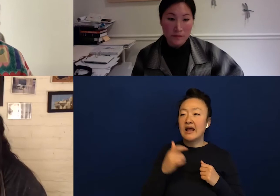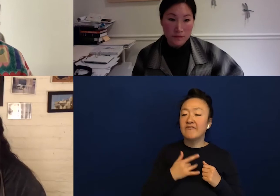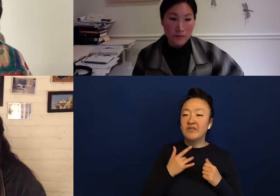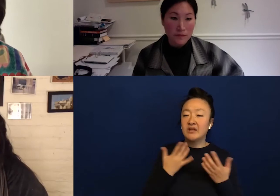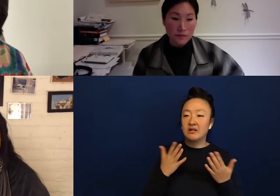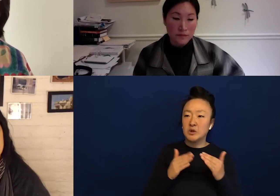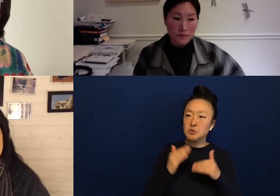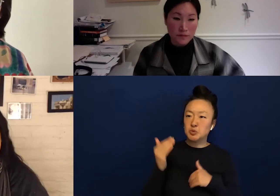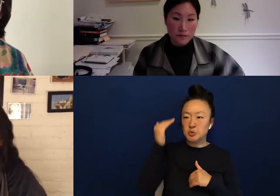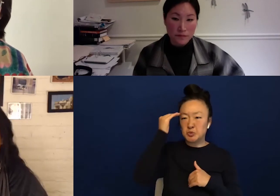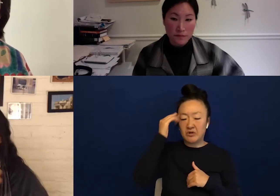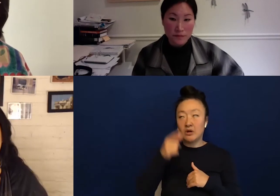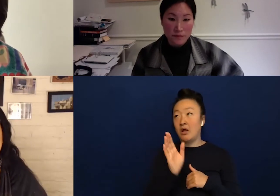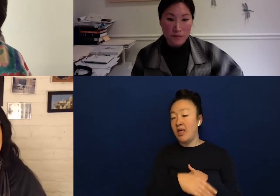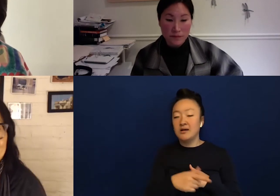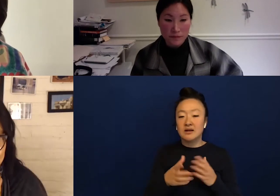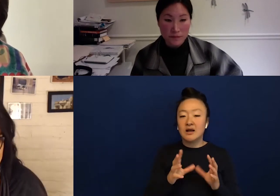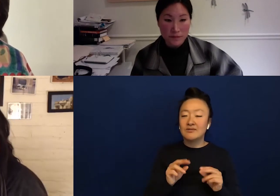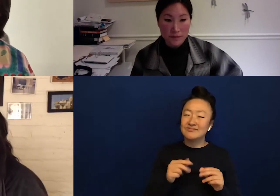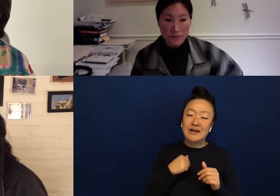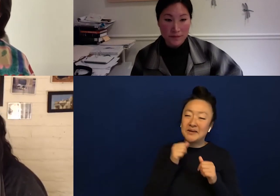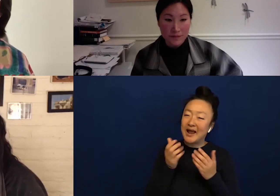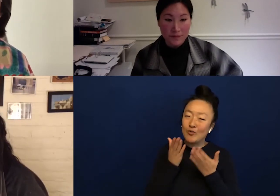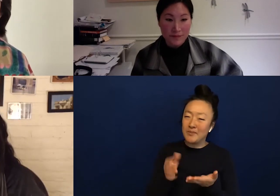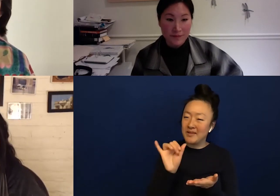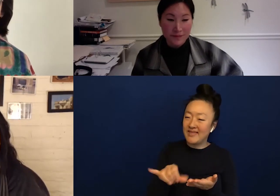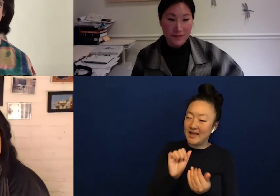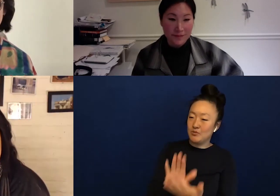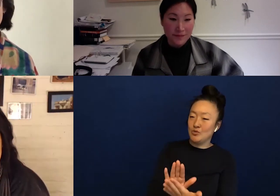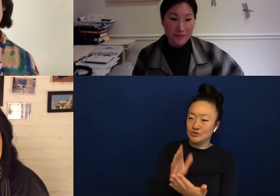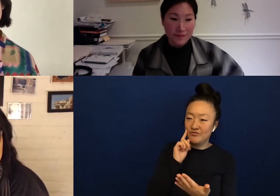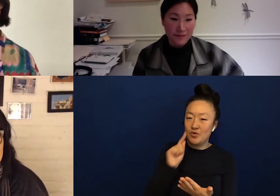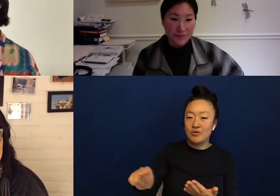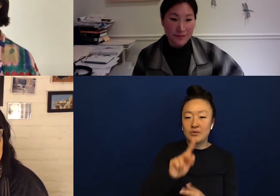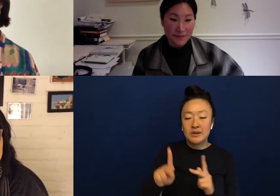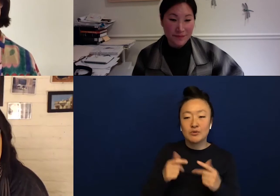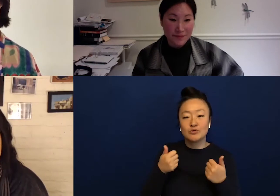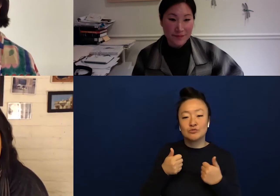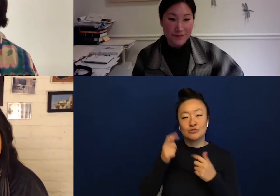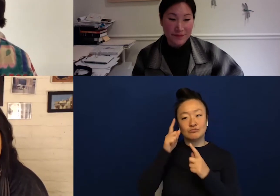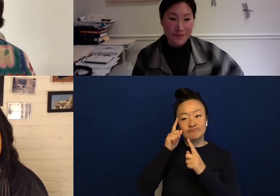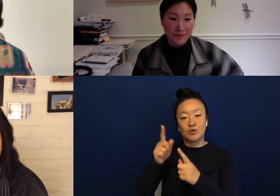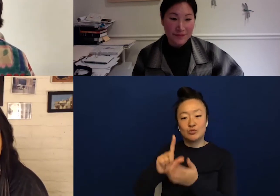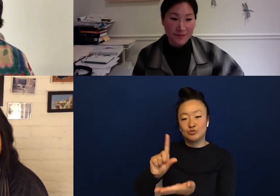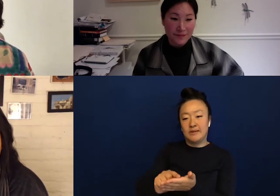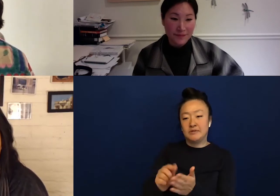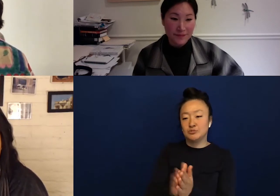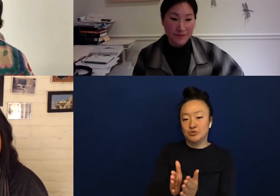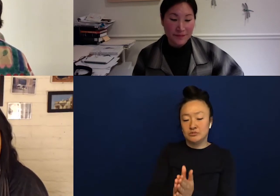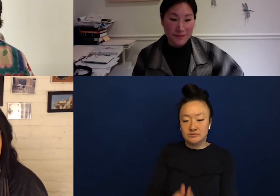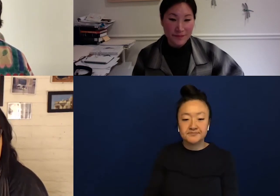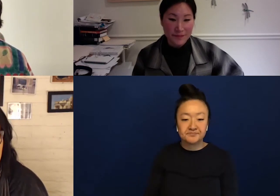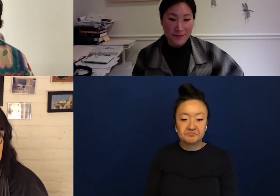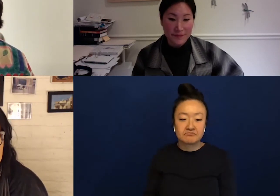familiar. Of course, I would not recommend that necessarily for people who are trying to publish books, but